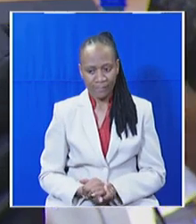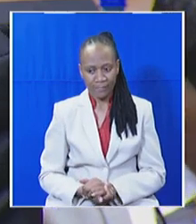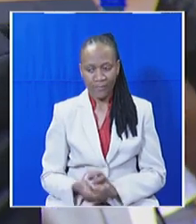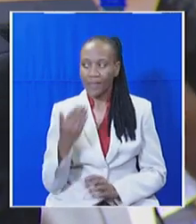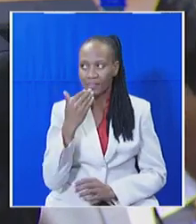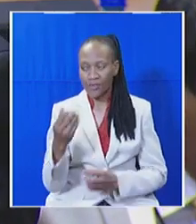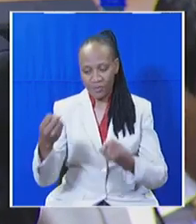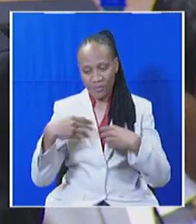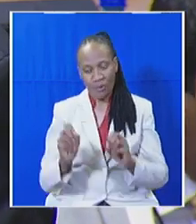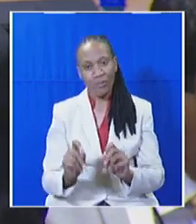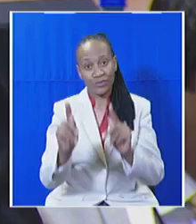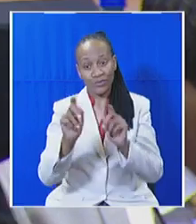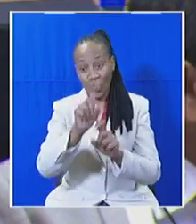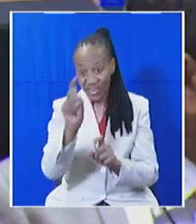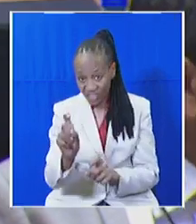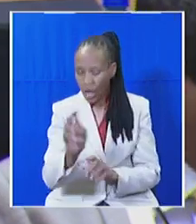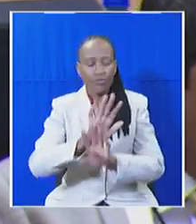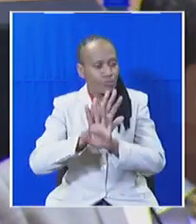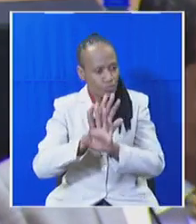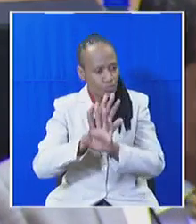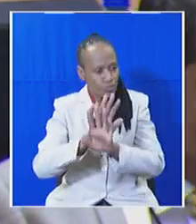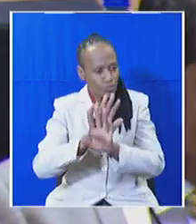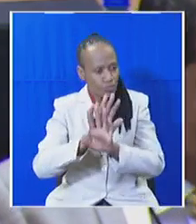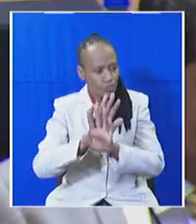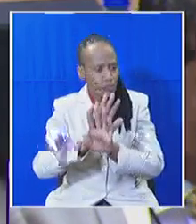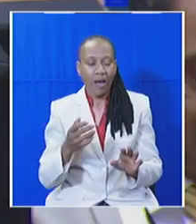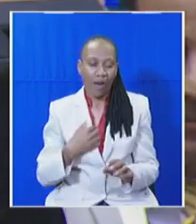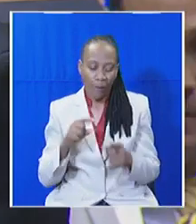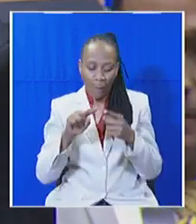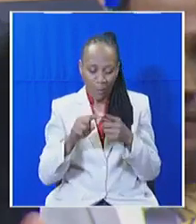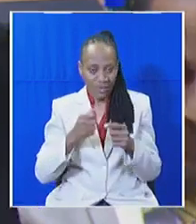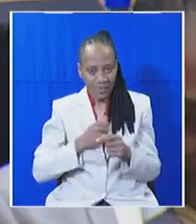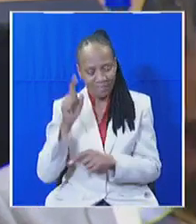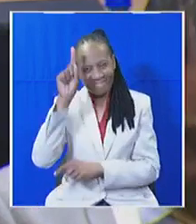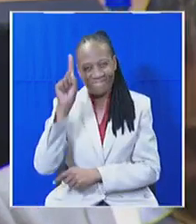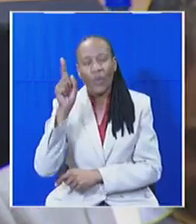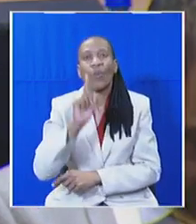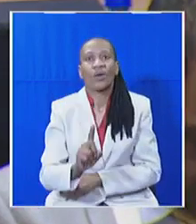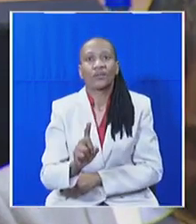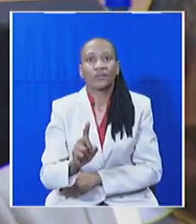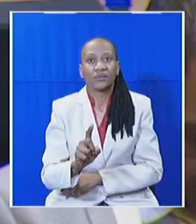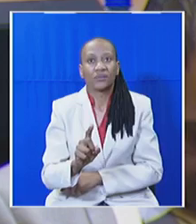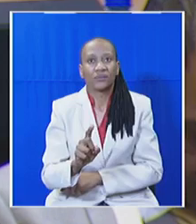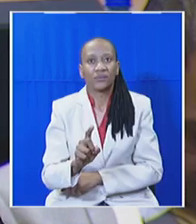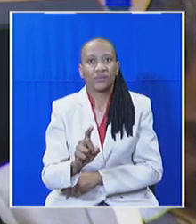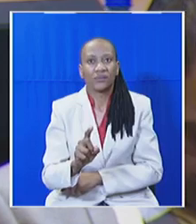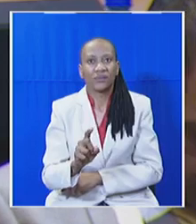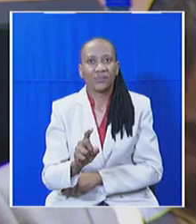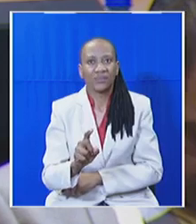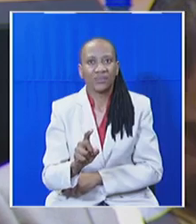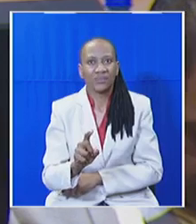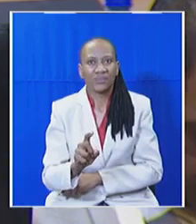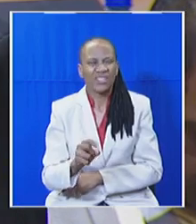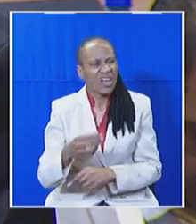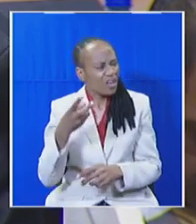ask a question. No. No, all right. Then I must write order. But I don't know if it's relevant at this stage of the game because all the